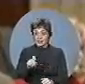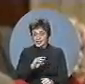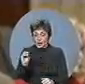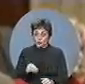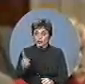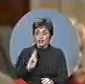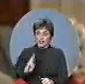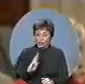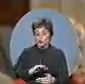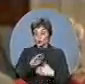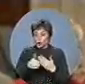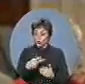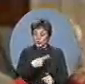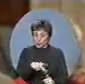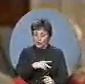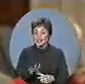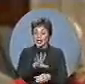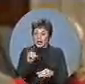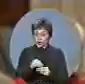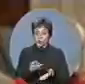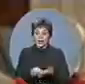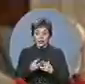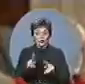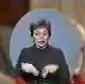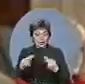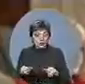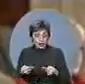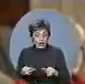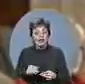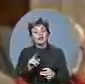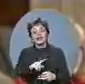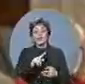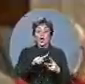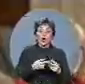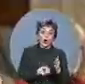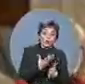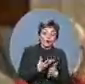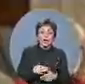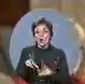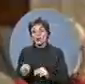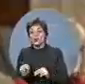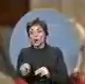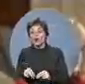rule of the 10 provinces and 100% of the revenue of these provinces, including